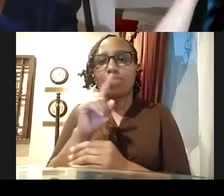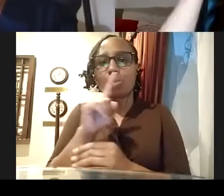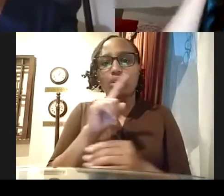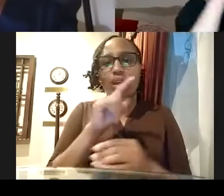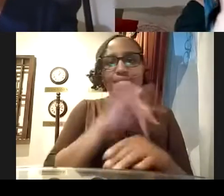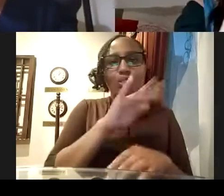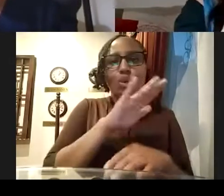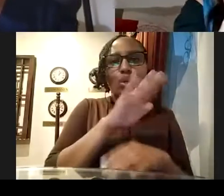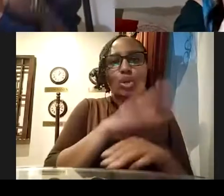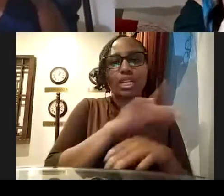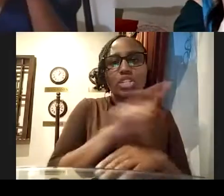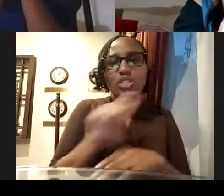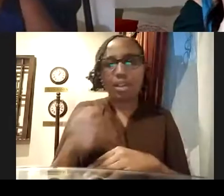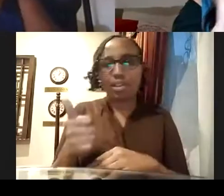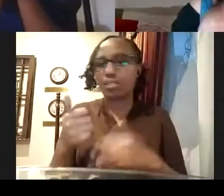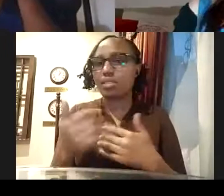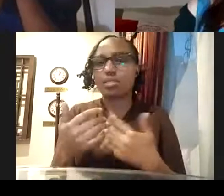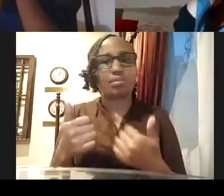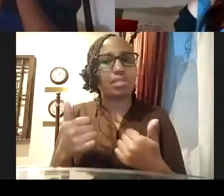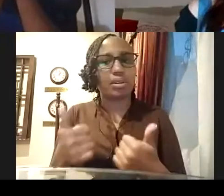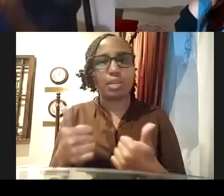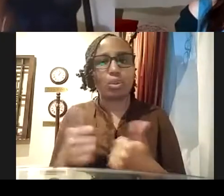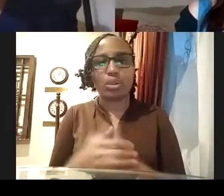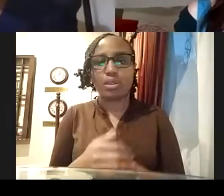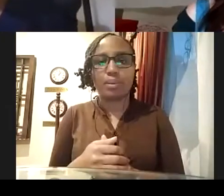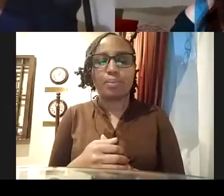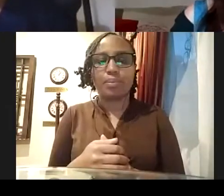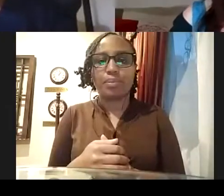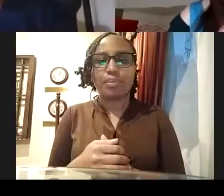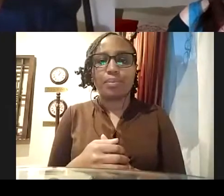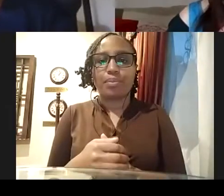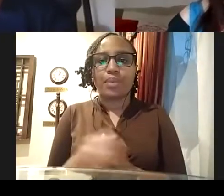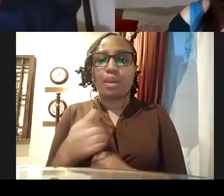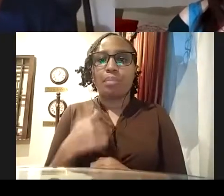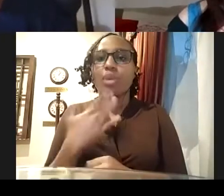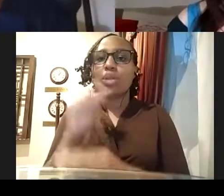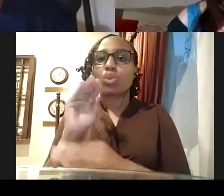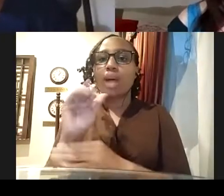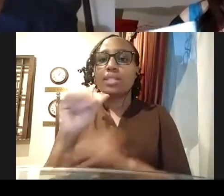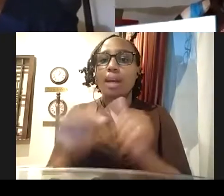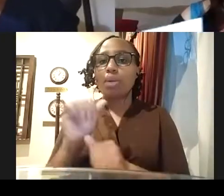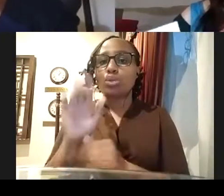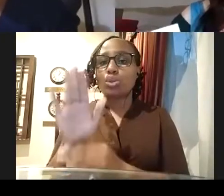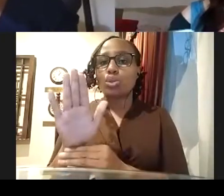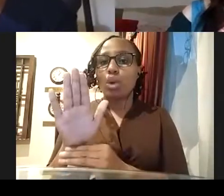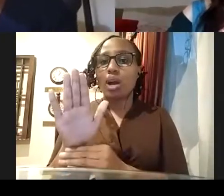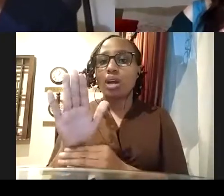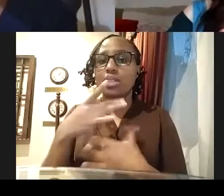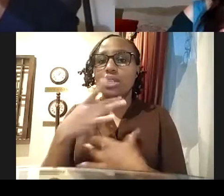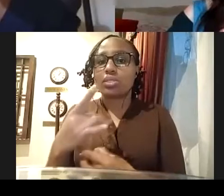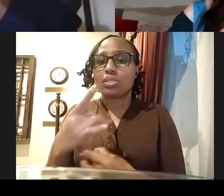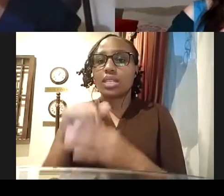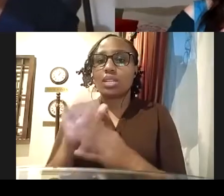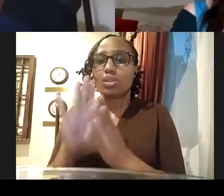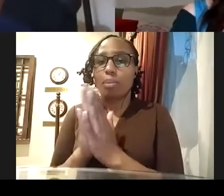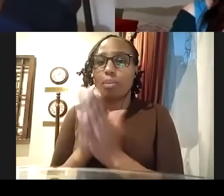it's just incredible. I was going to ask you actually about your characters in the book,